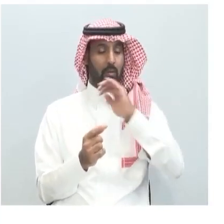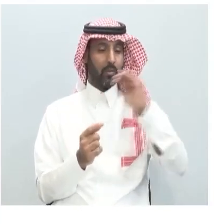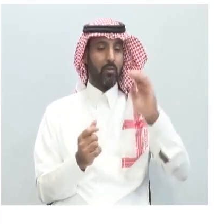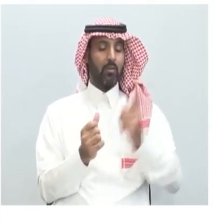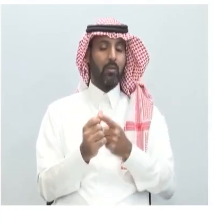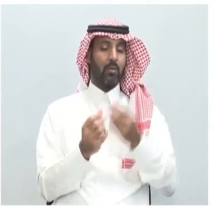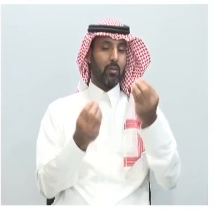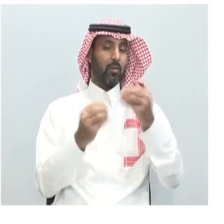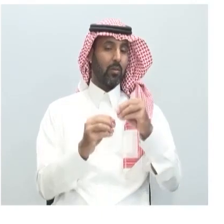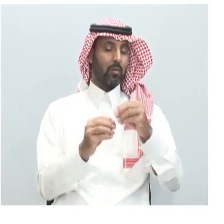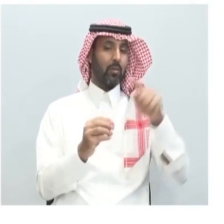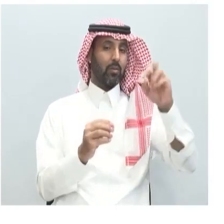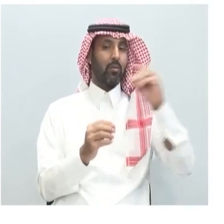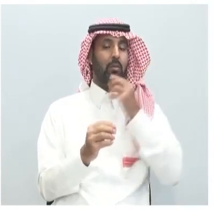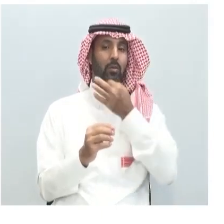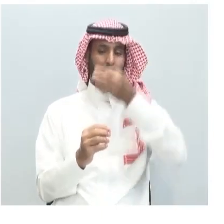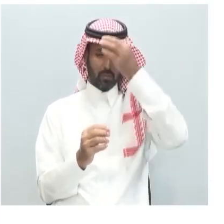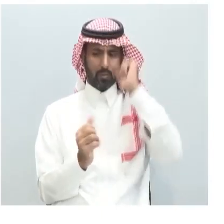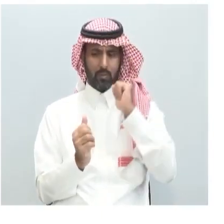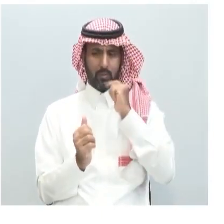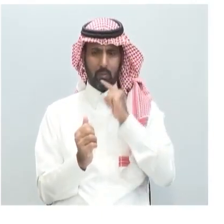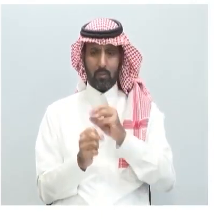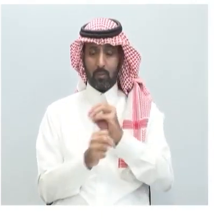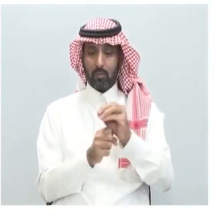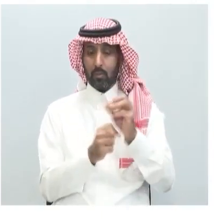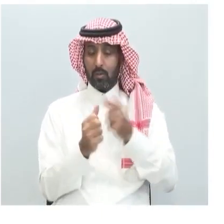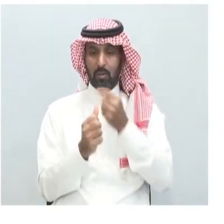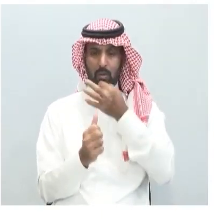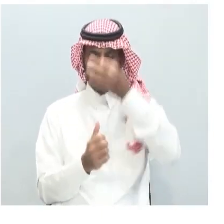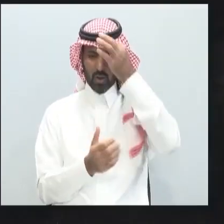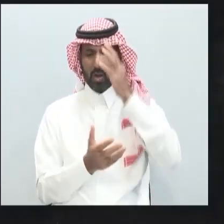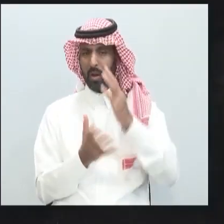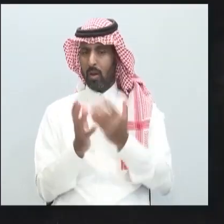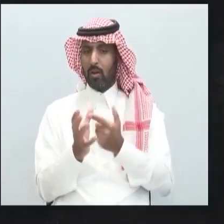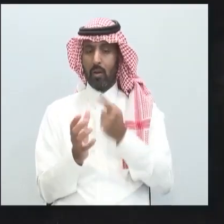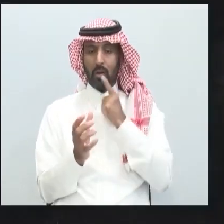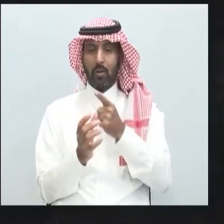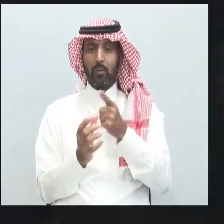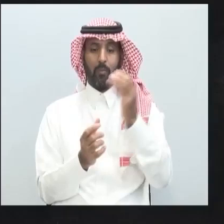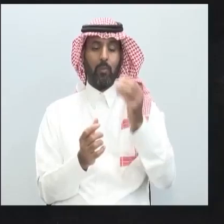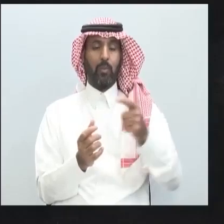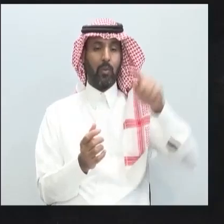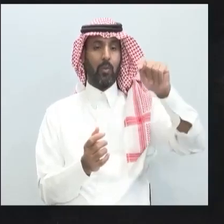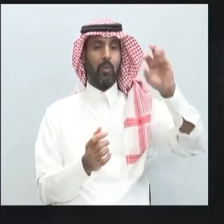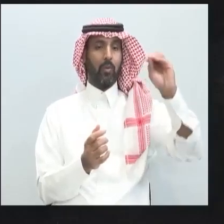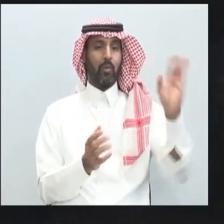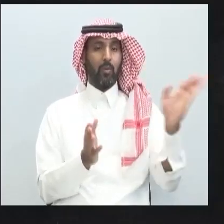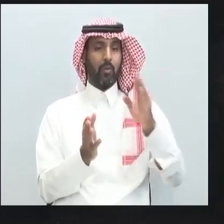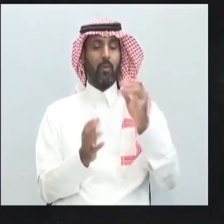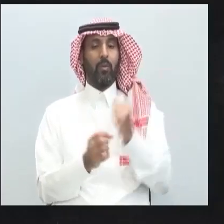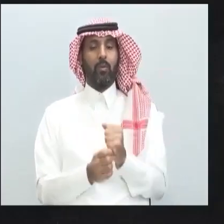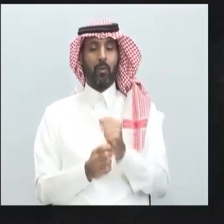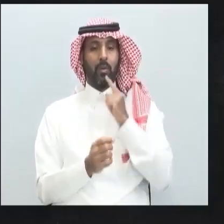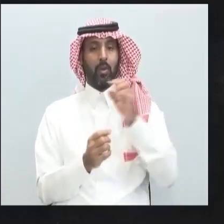sentences using the adjectives. So today we'll be talking about adjectives, and also we'll be using to and